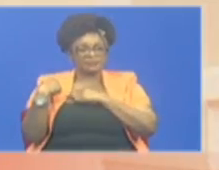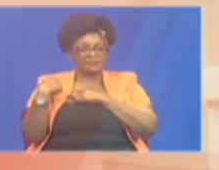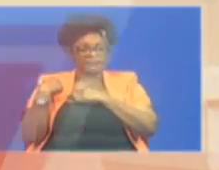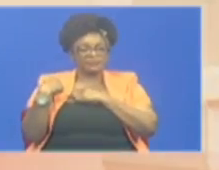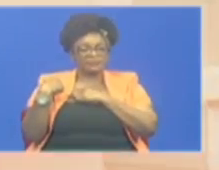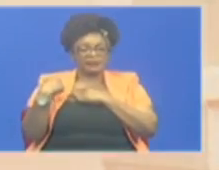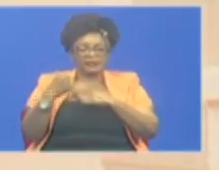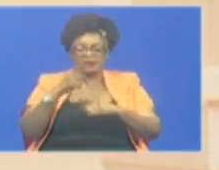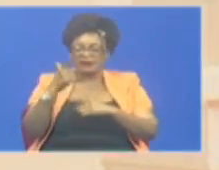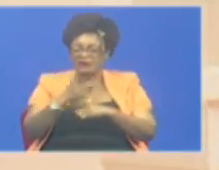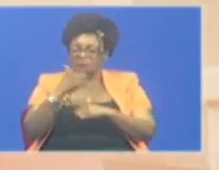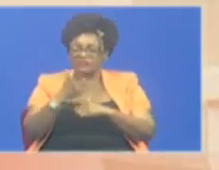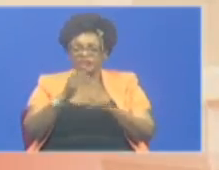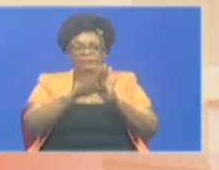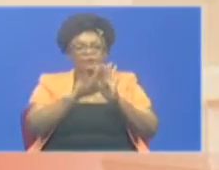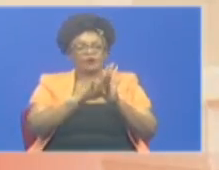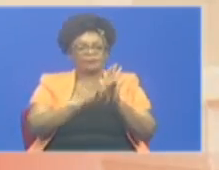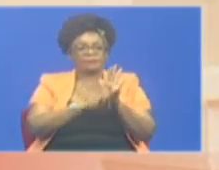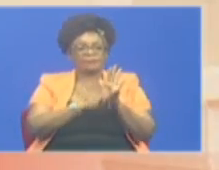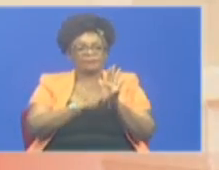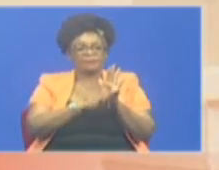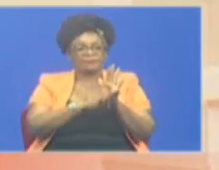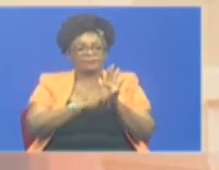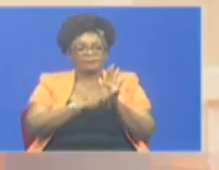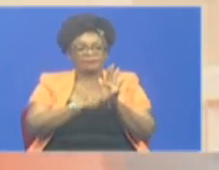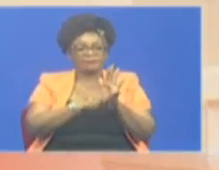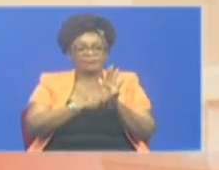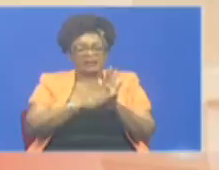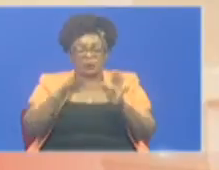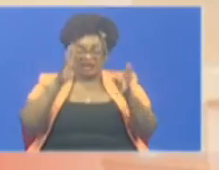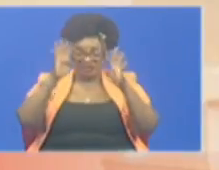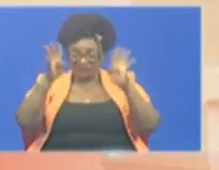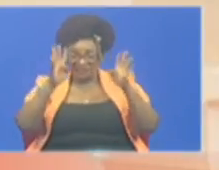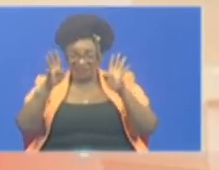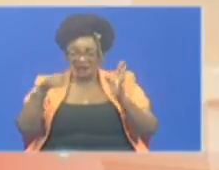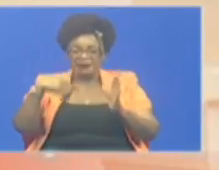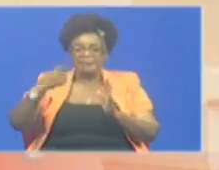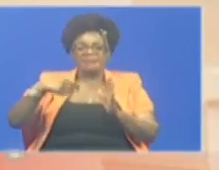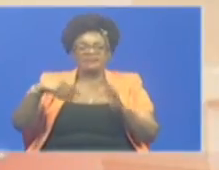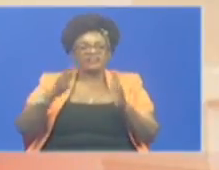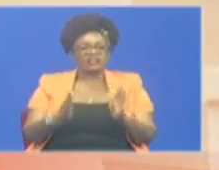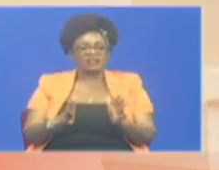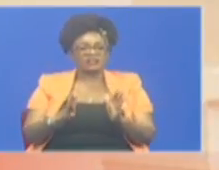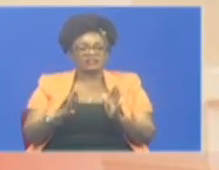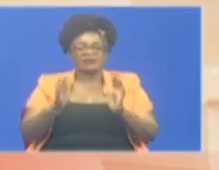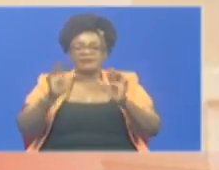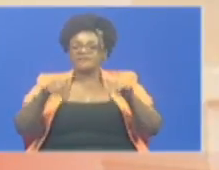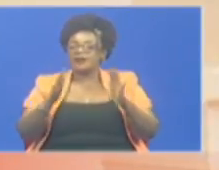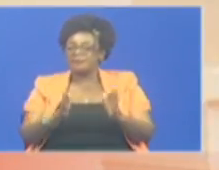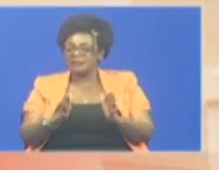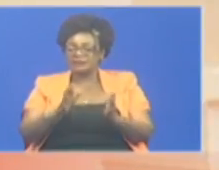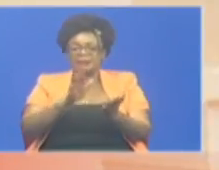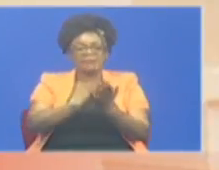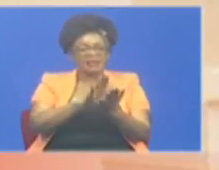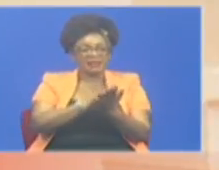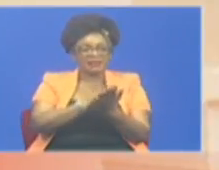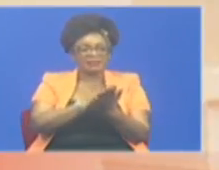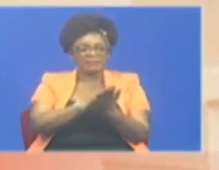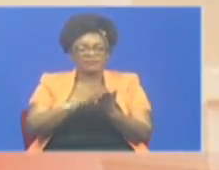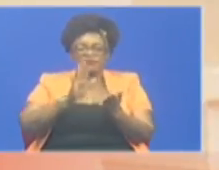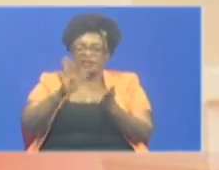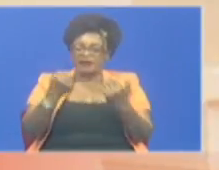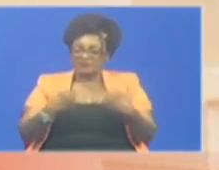and programming, our innovators, our manufacturers, our farmers, our banks, for their